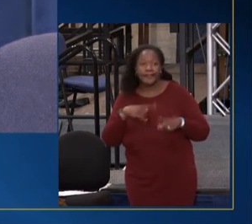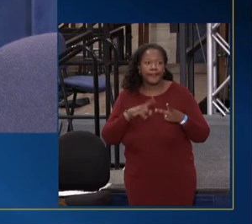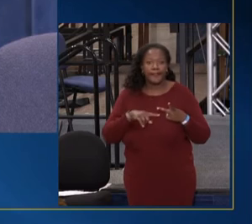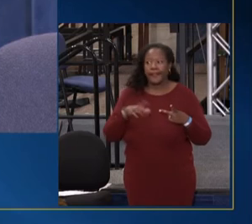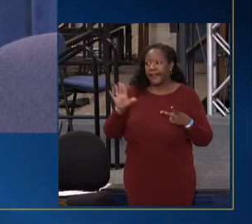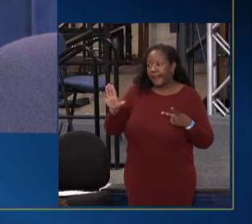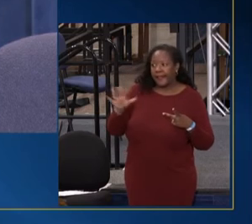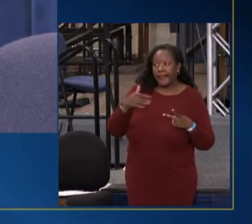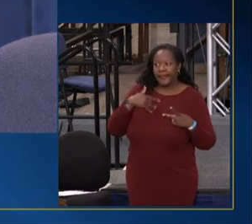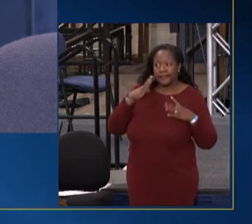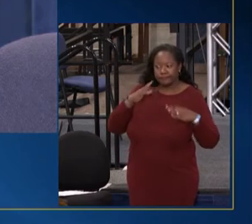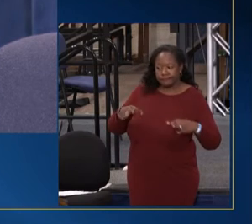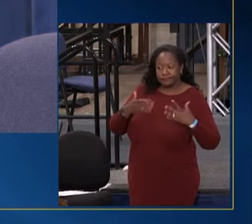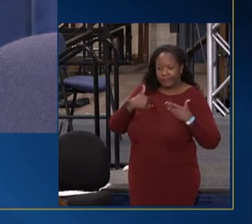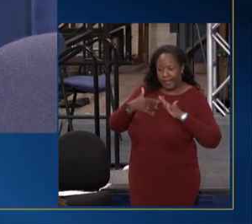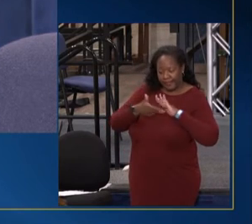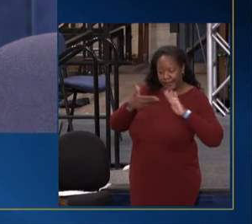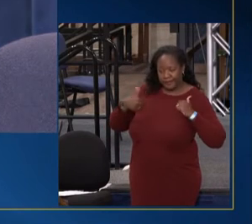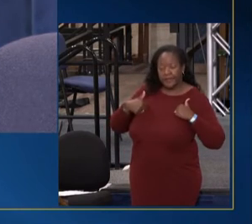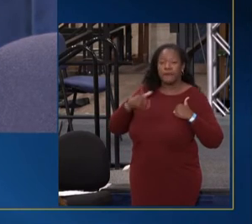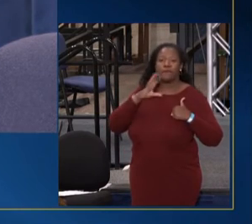old respondents.